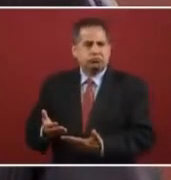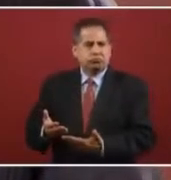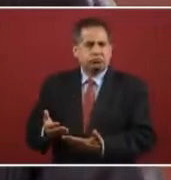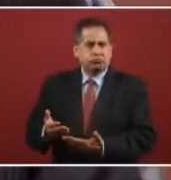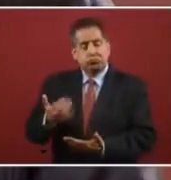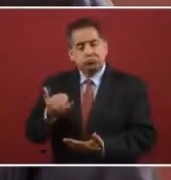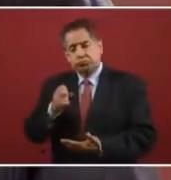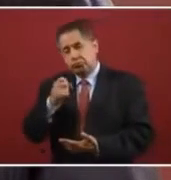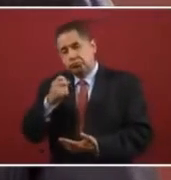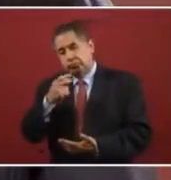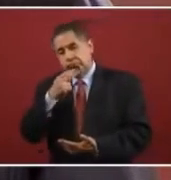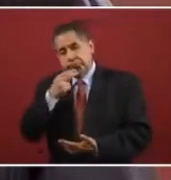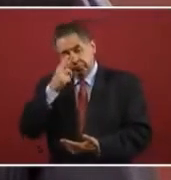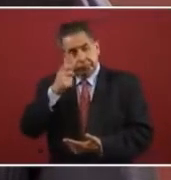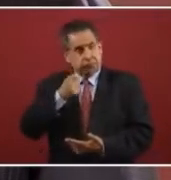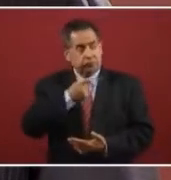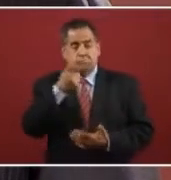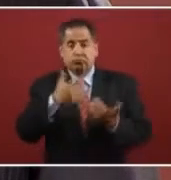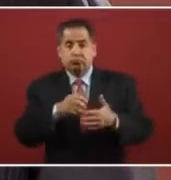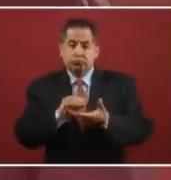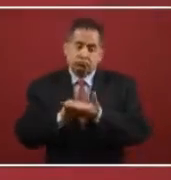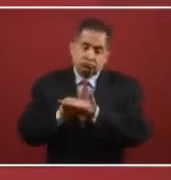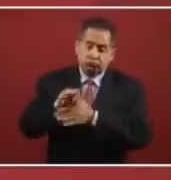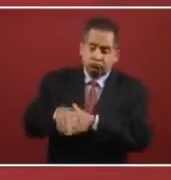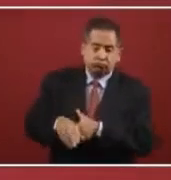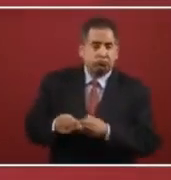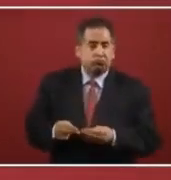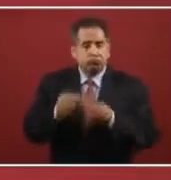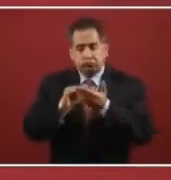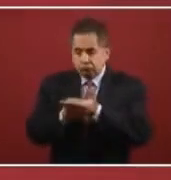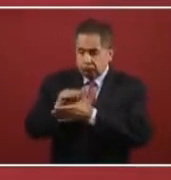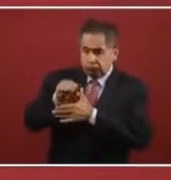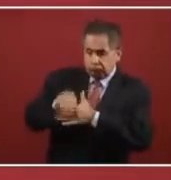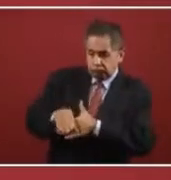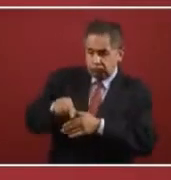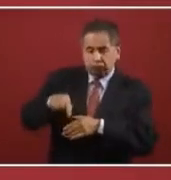que lleguen más inversiones, and that there be more investments